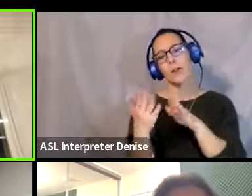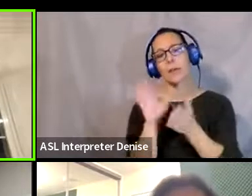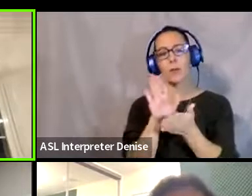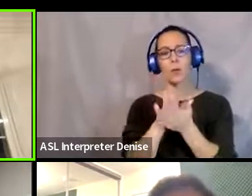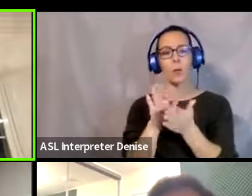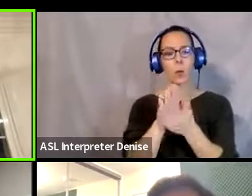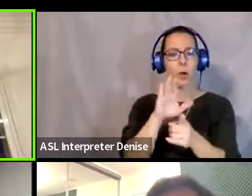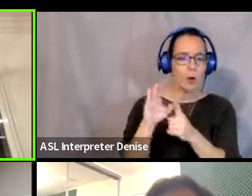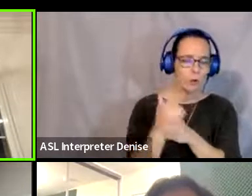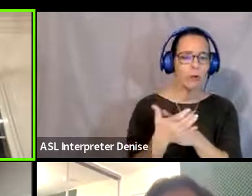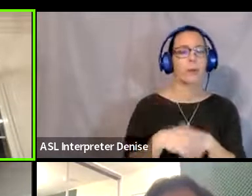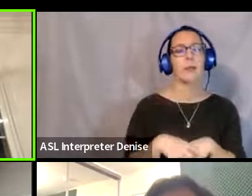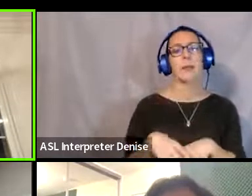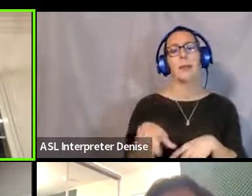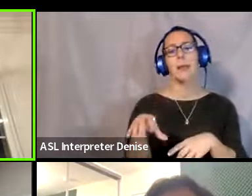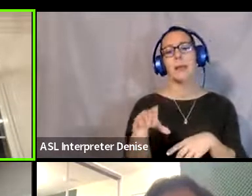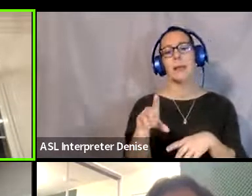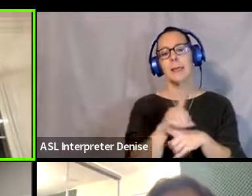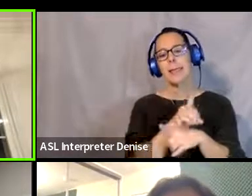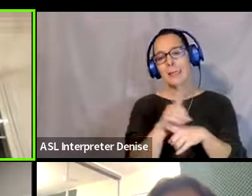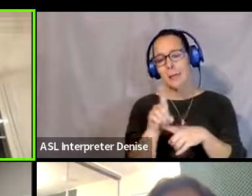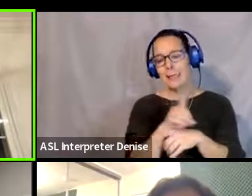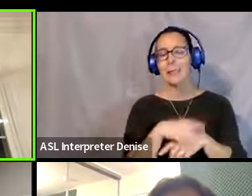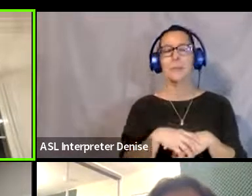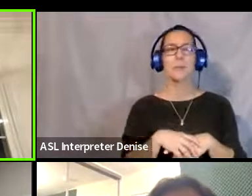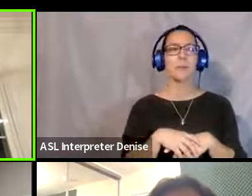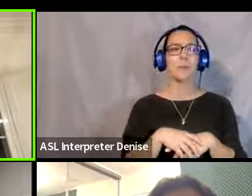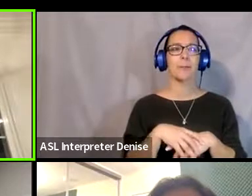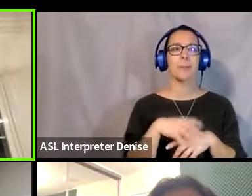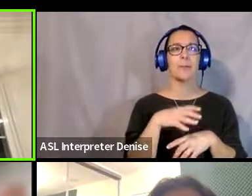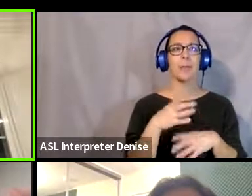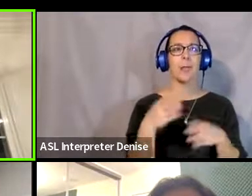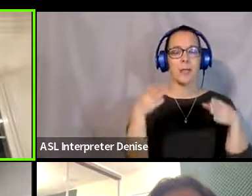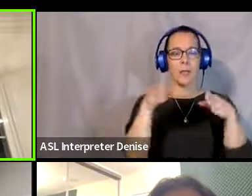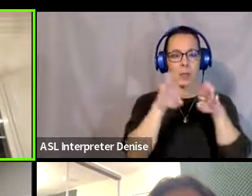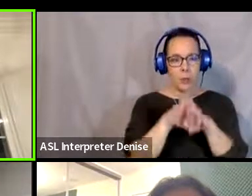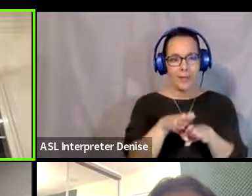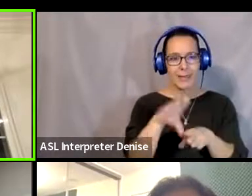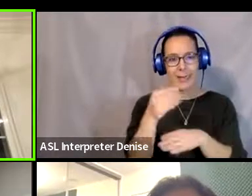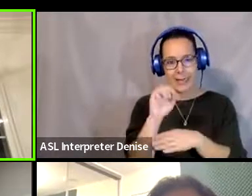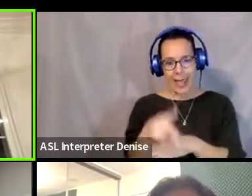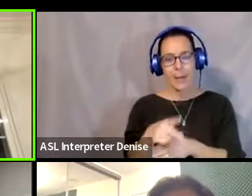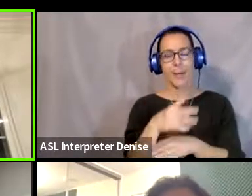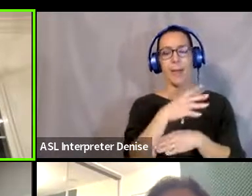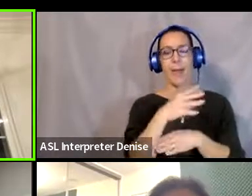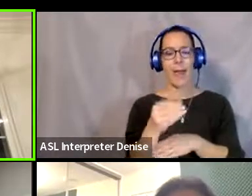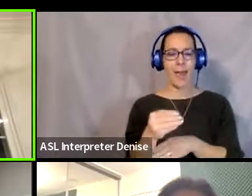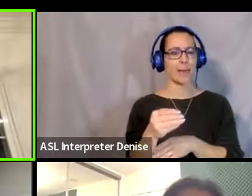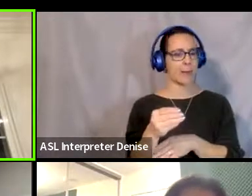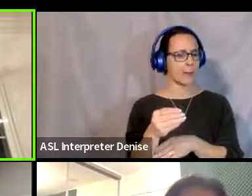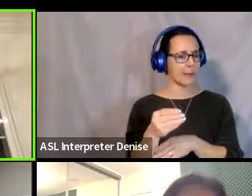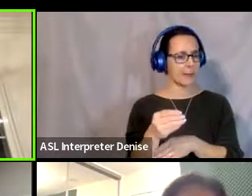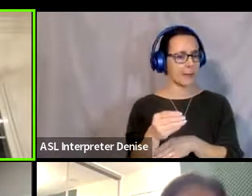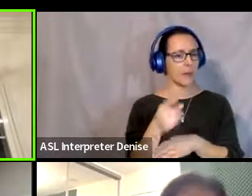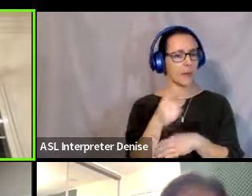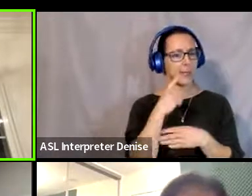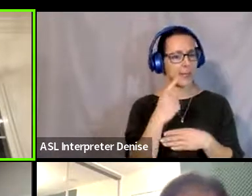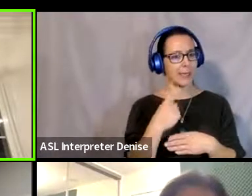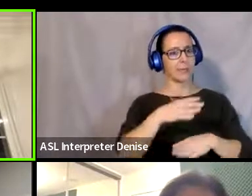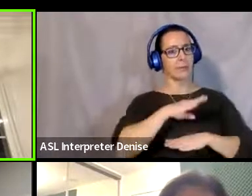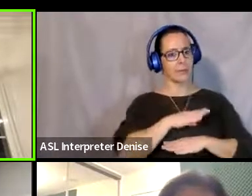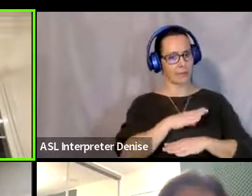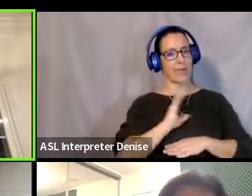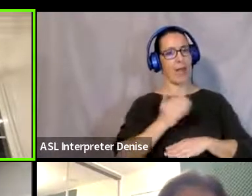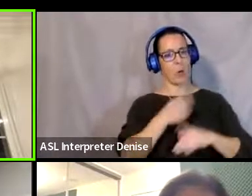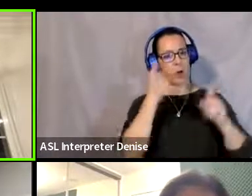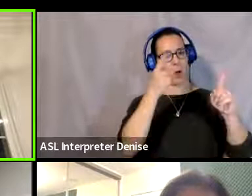closing the achievement gap, offering professional development to achieve all the goals above. And we have accomplished a lot,